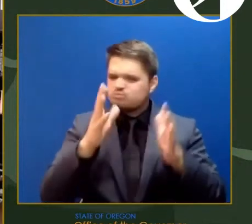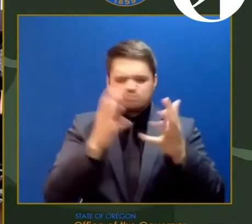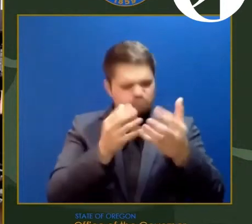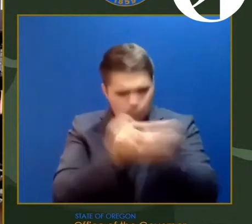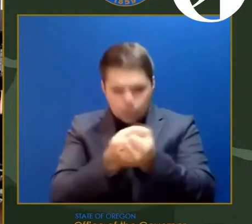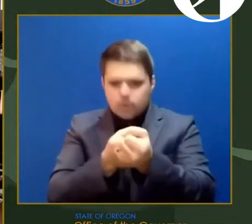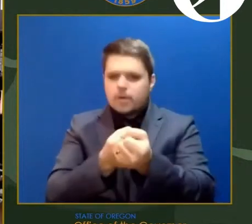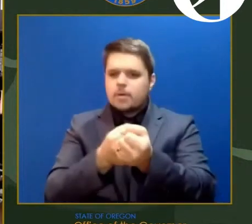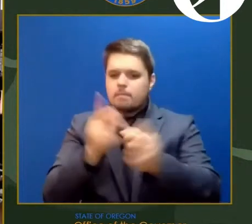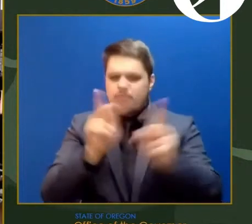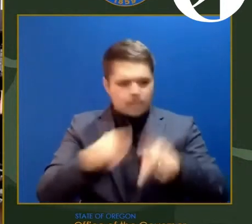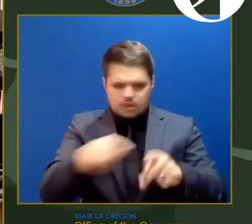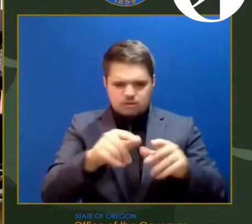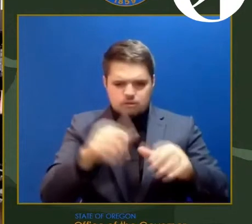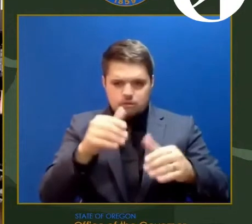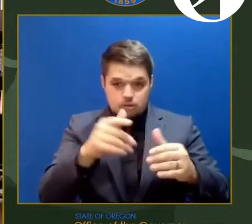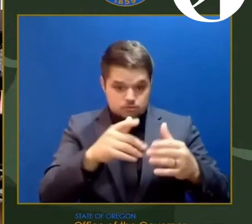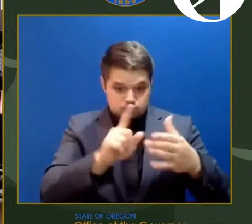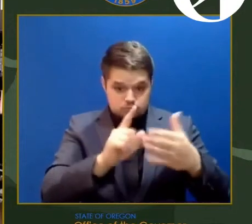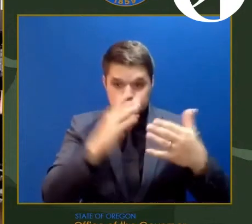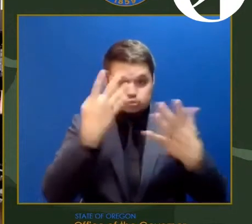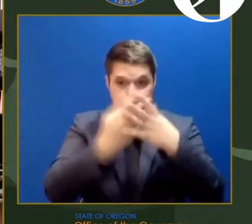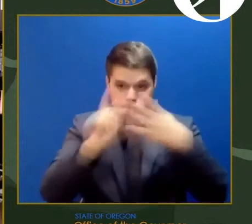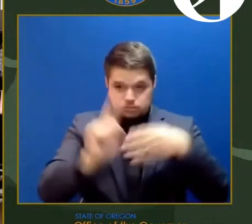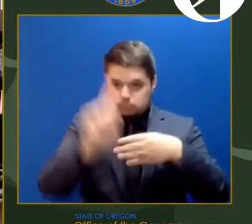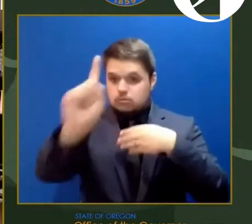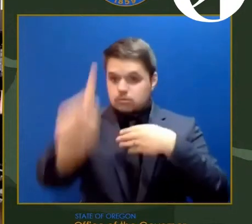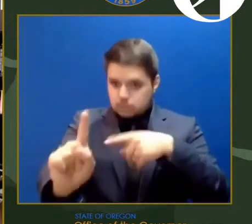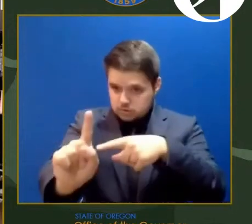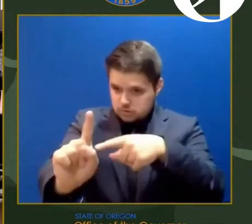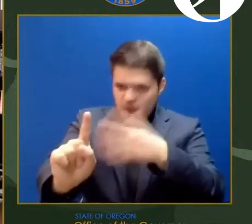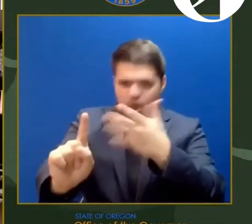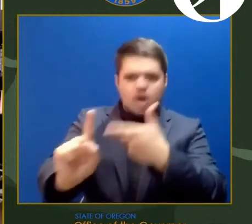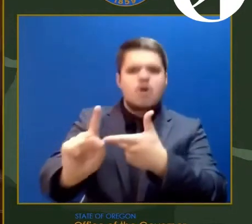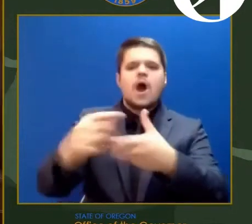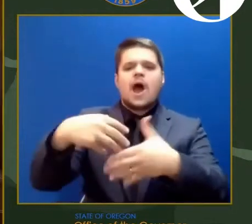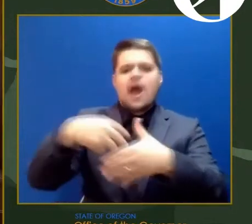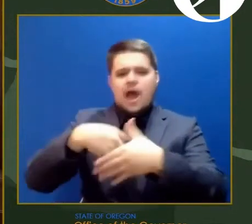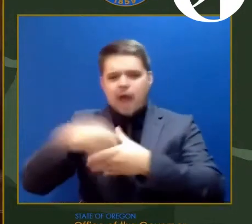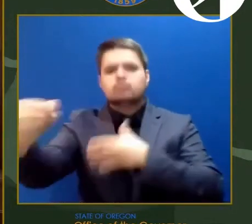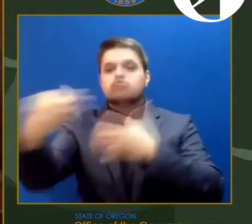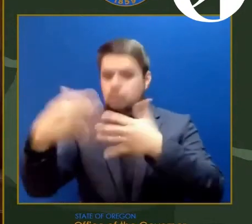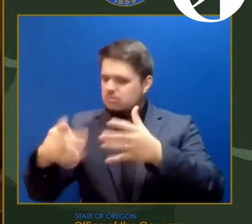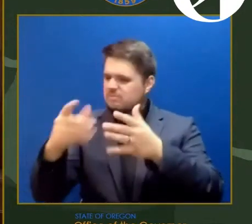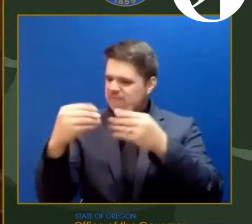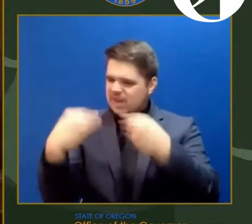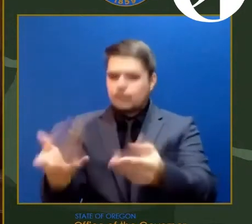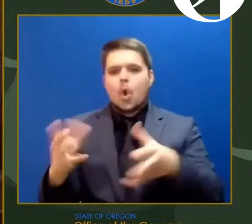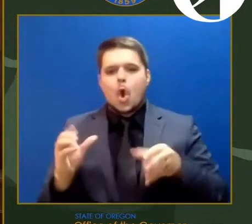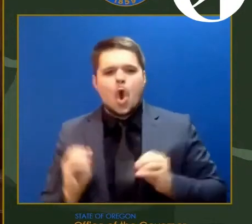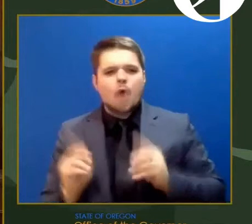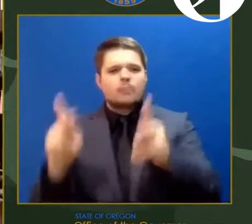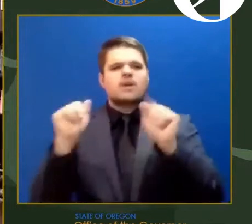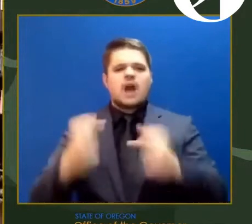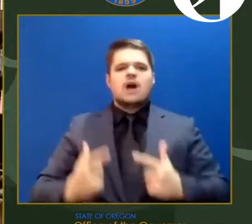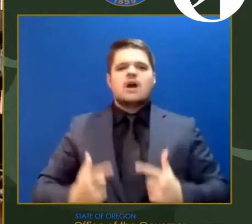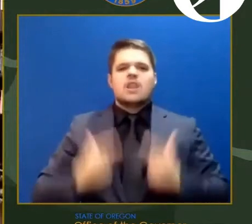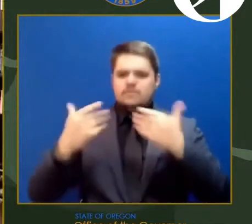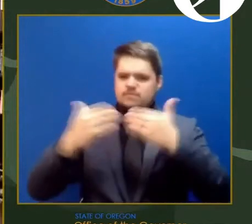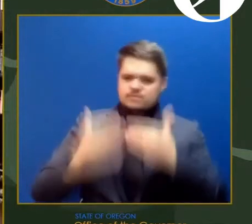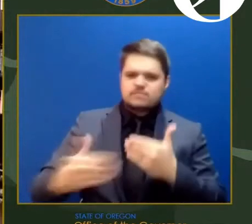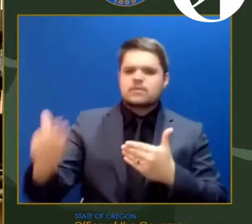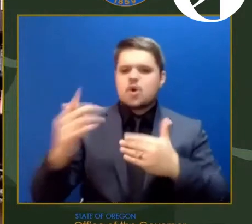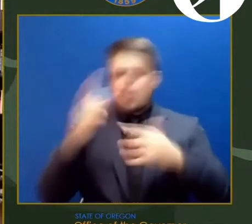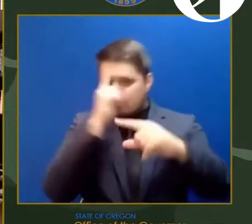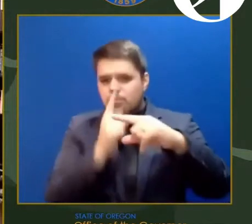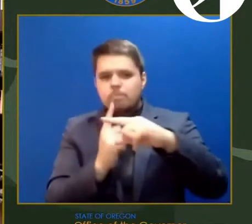an opportunity to truly re-enter society when their sentence ends, and we're working to give them that. It's been proven that